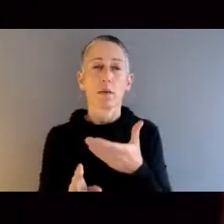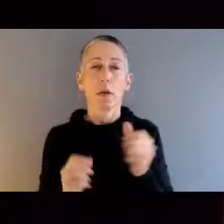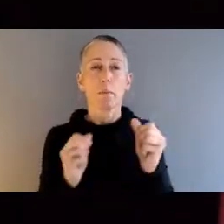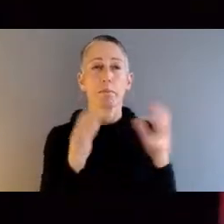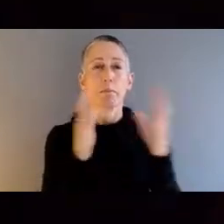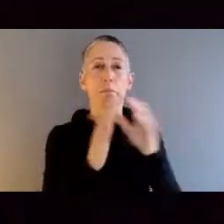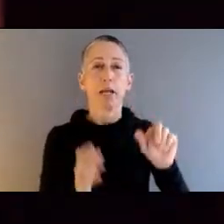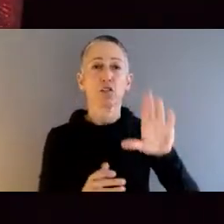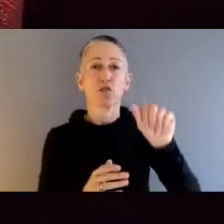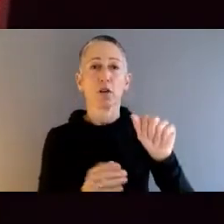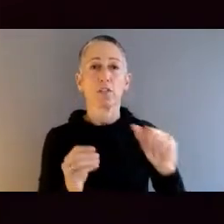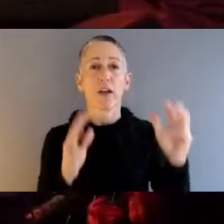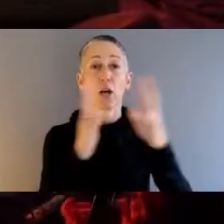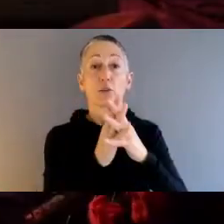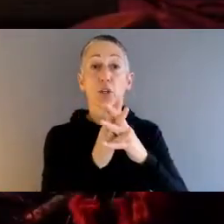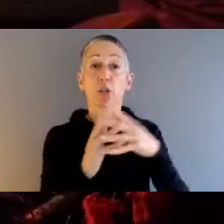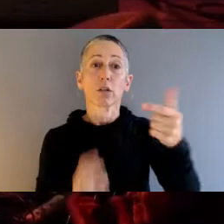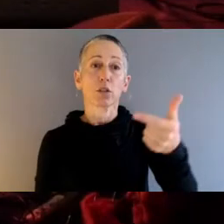Stitt.